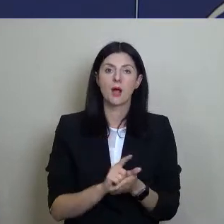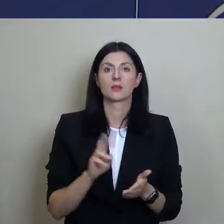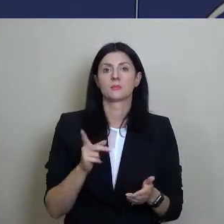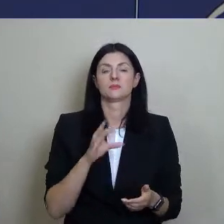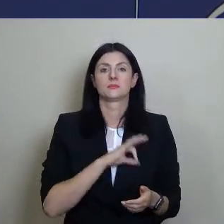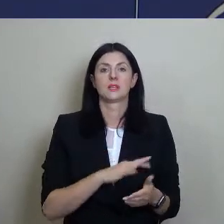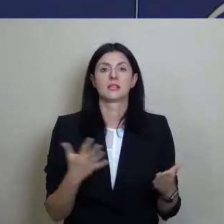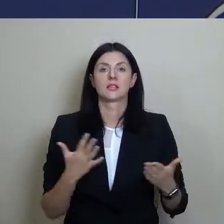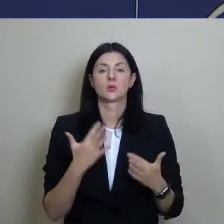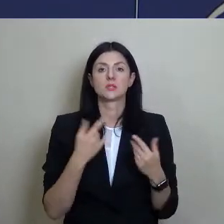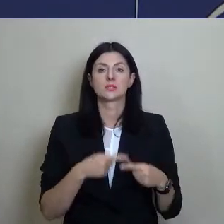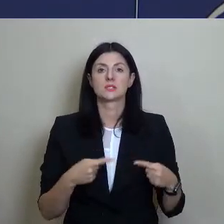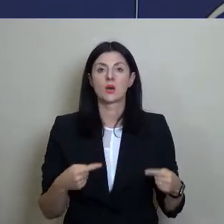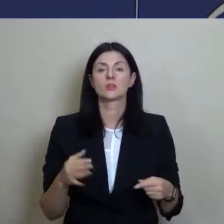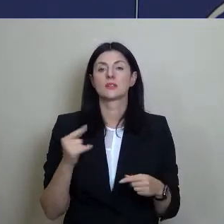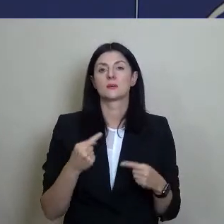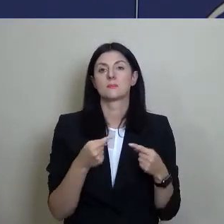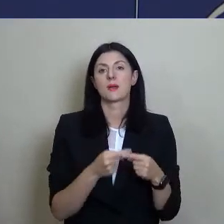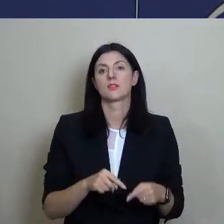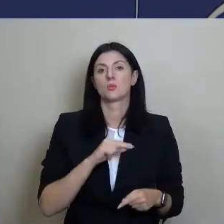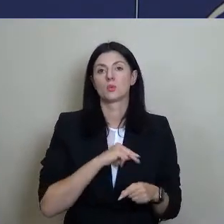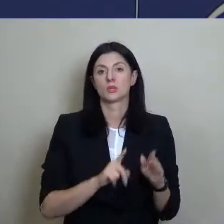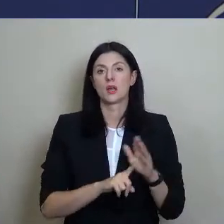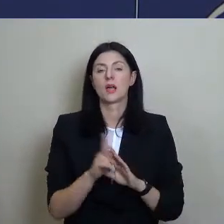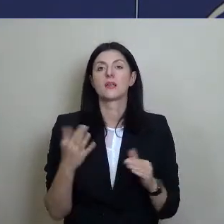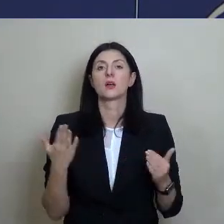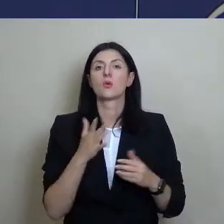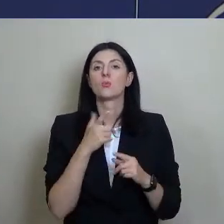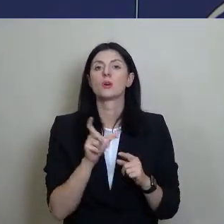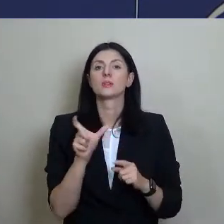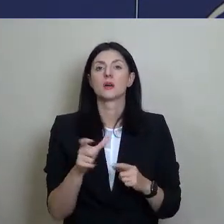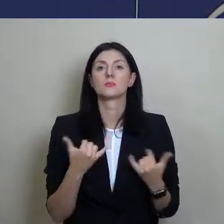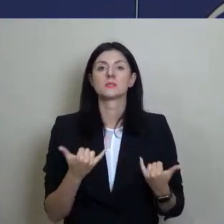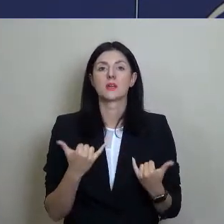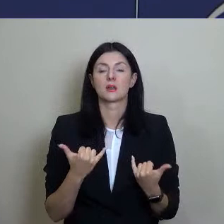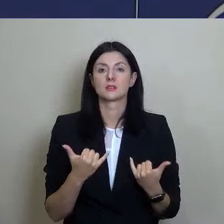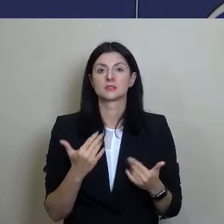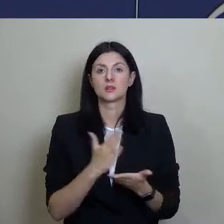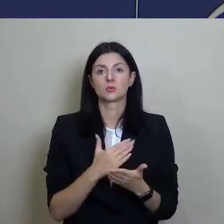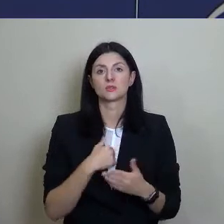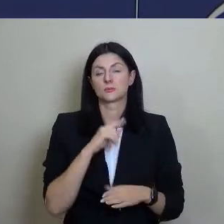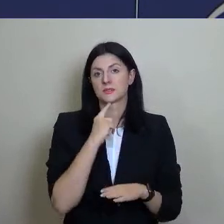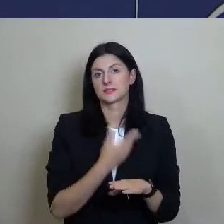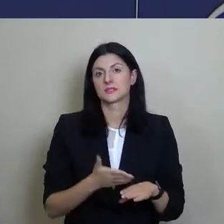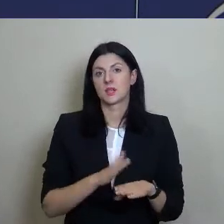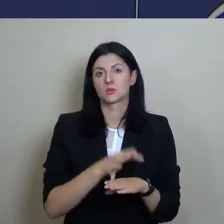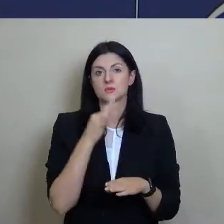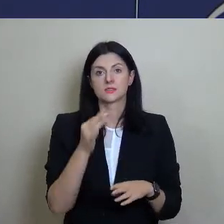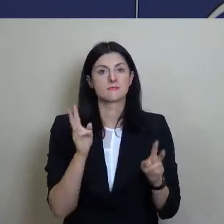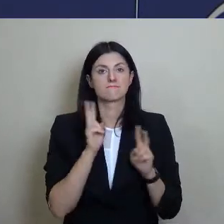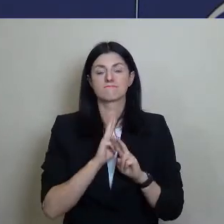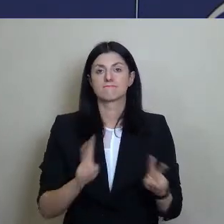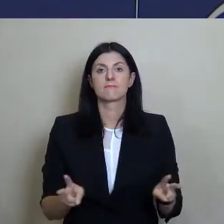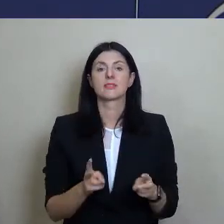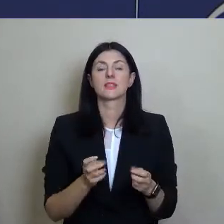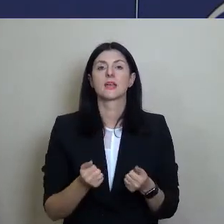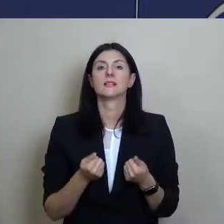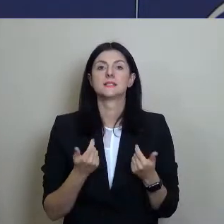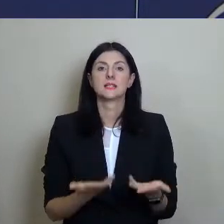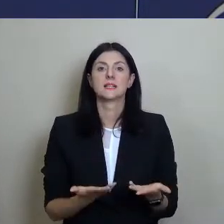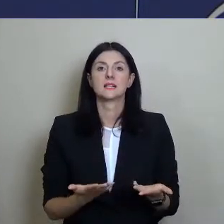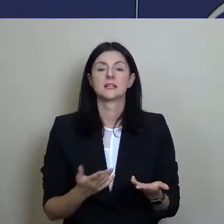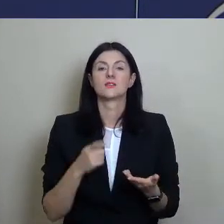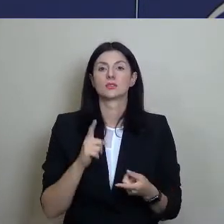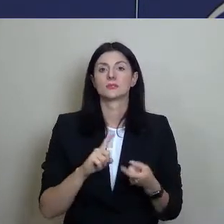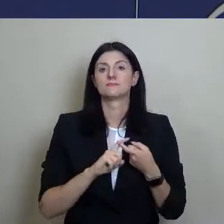Commission should take certain measures, and this work has been started, but I don't know at which phase this